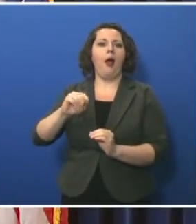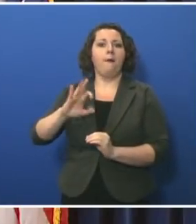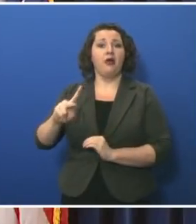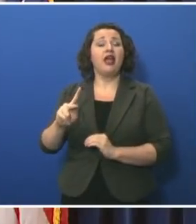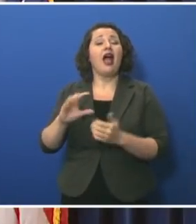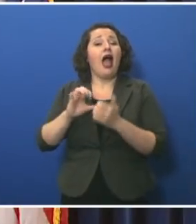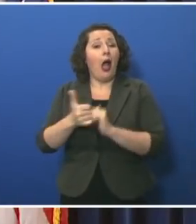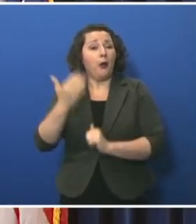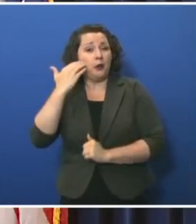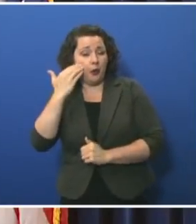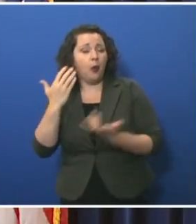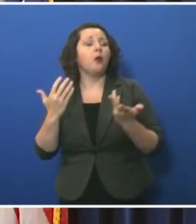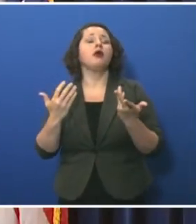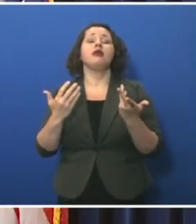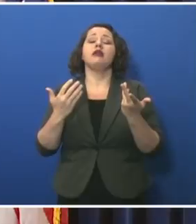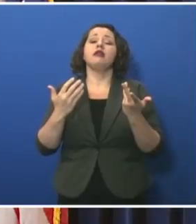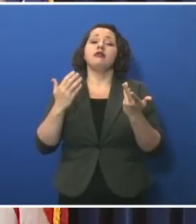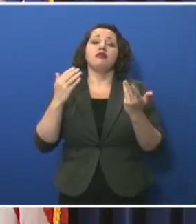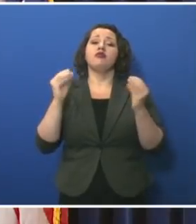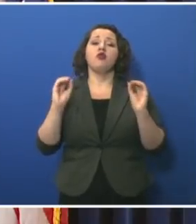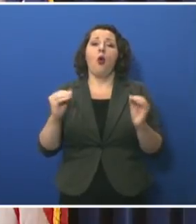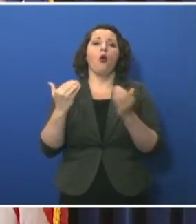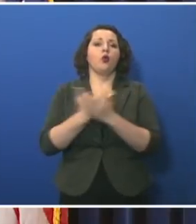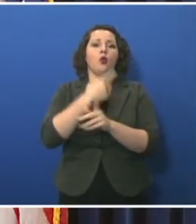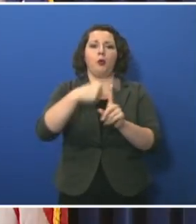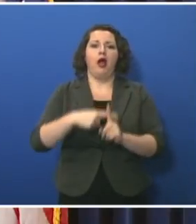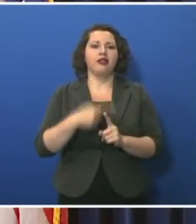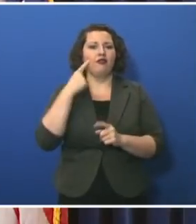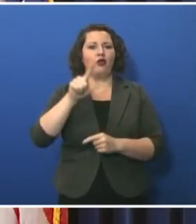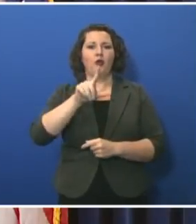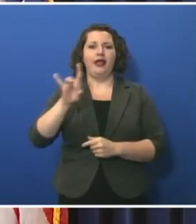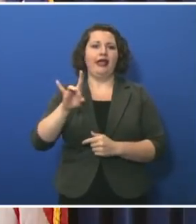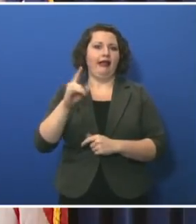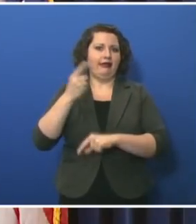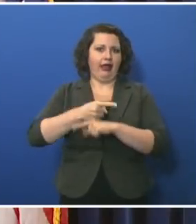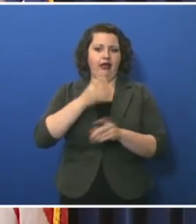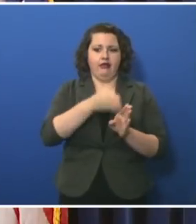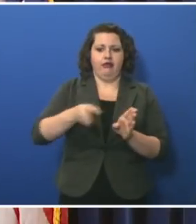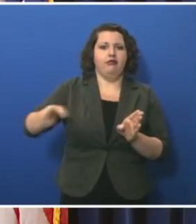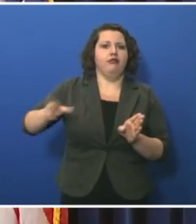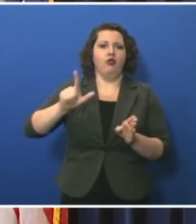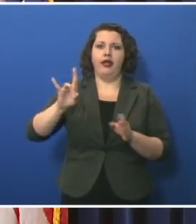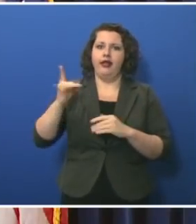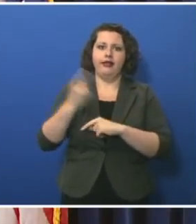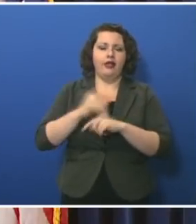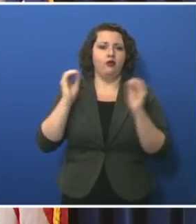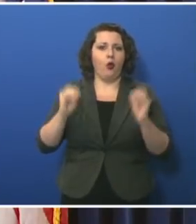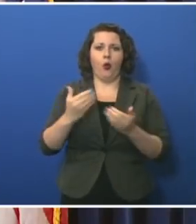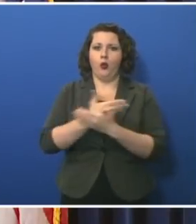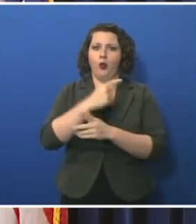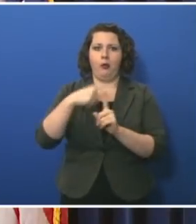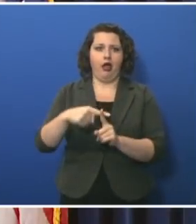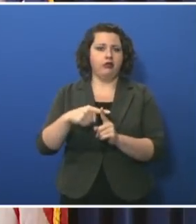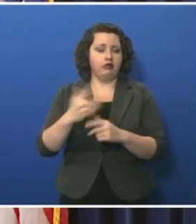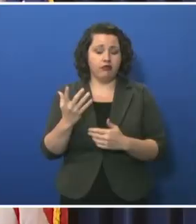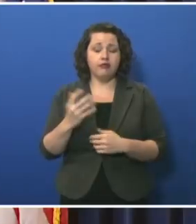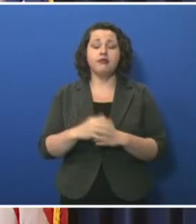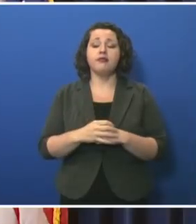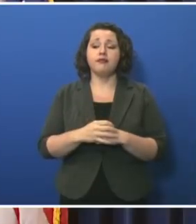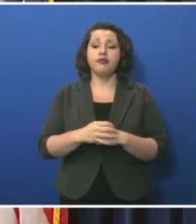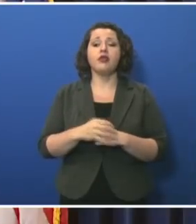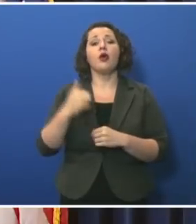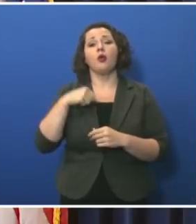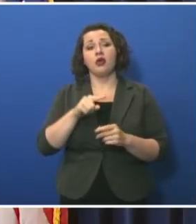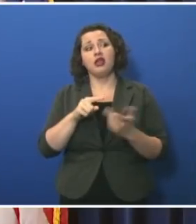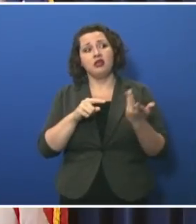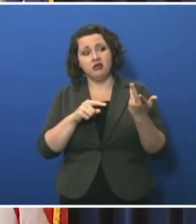had no new cases for 28 consecutive days. Our ability to quickly identify an uptick in virus